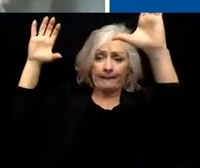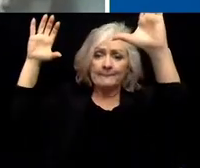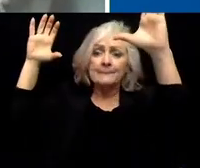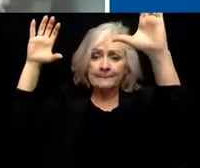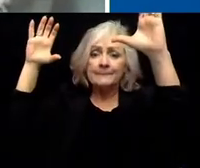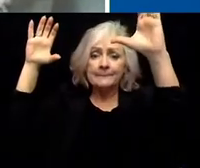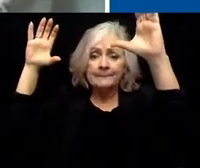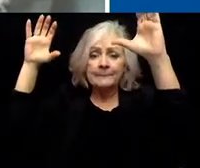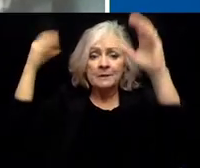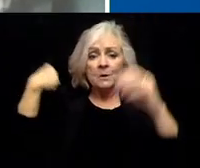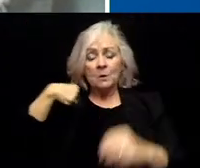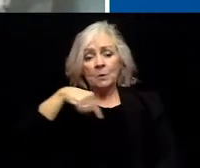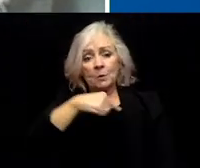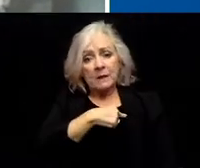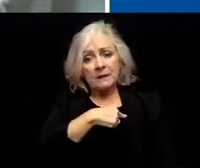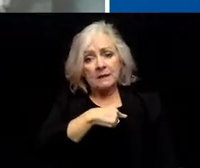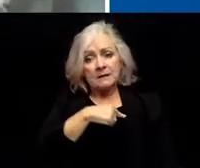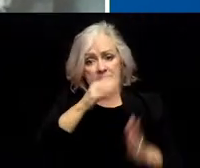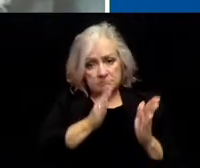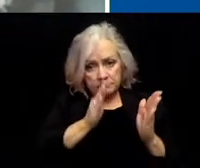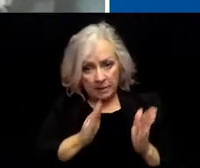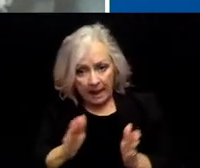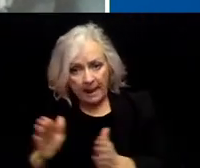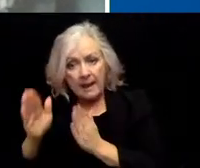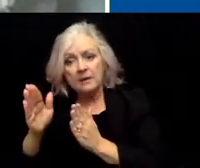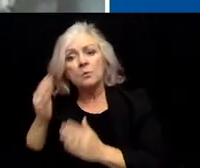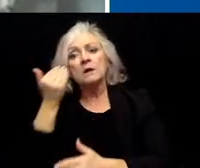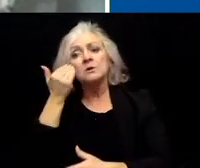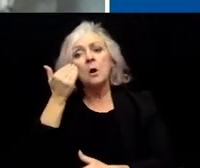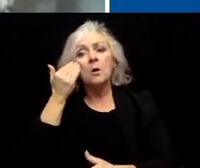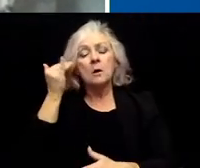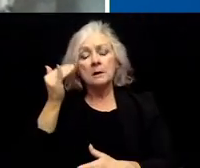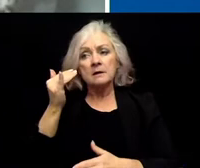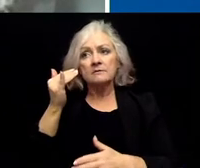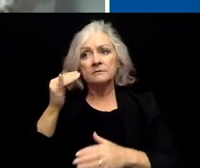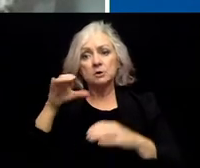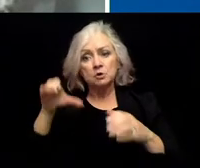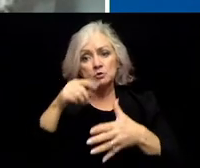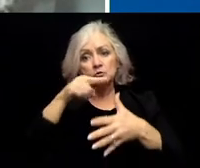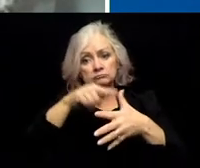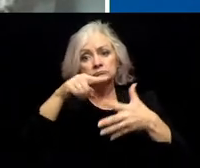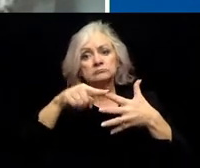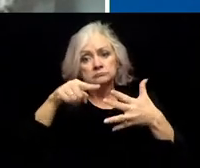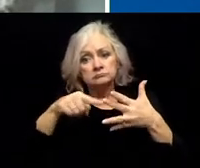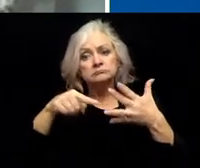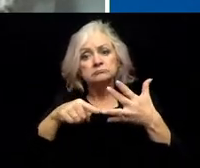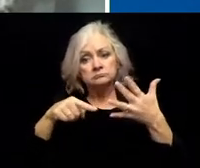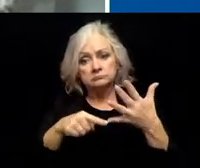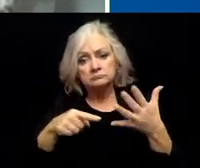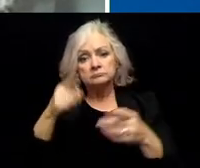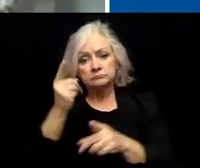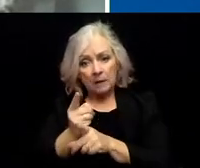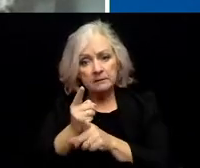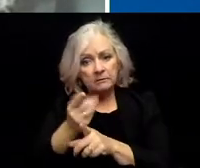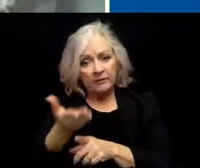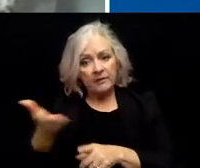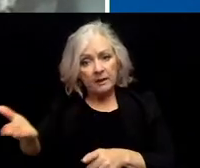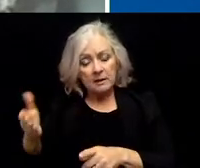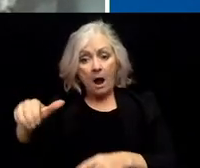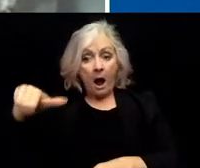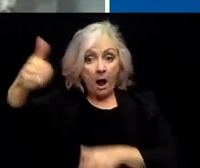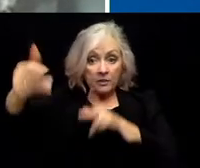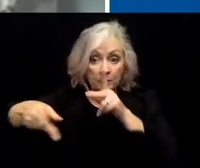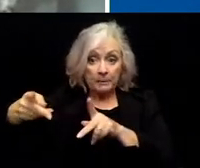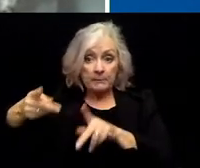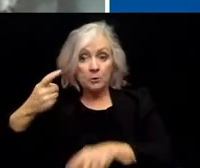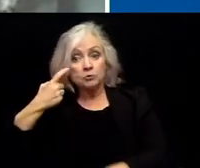get deliberate about it, and we recognize that when we do this the right way, those other people around the world, everybody